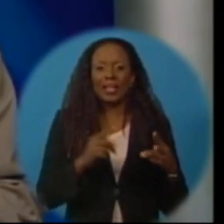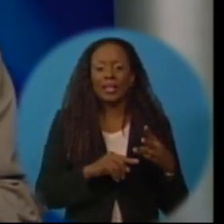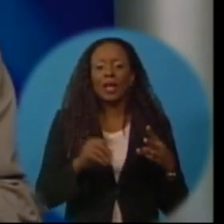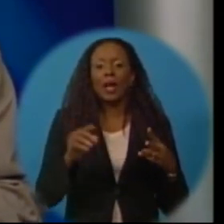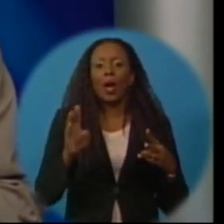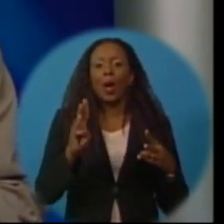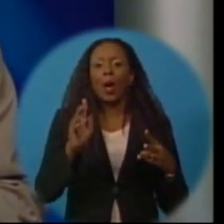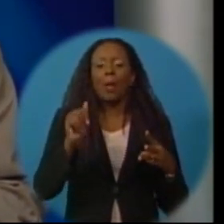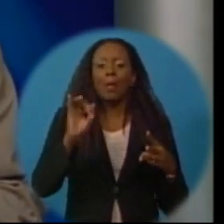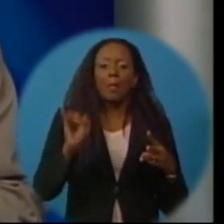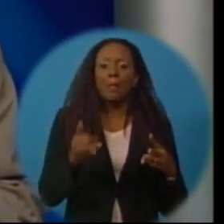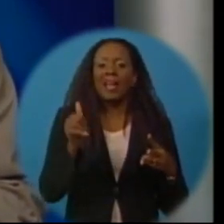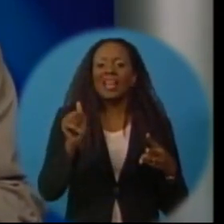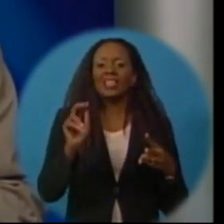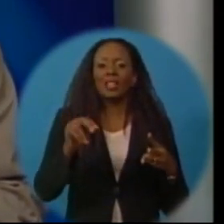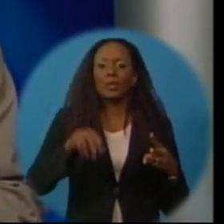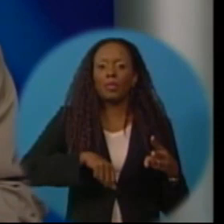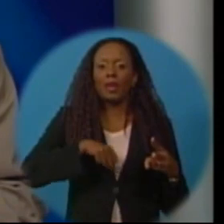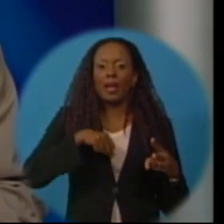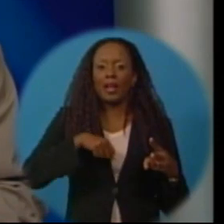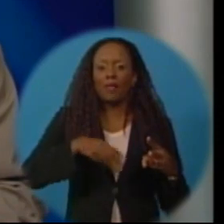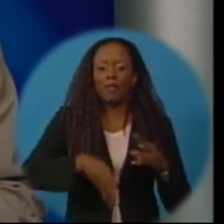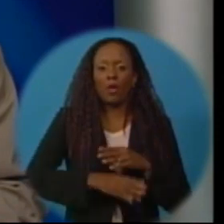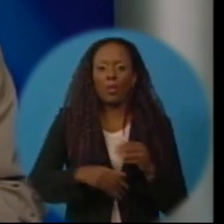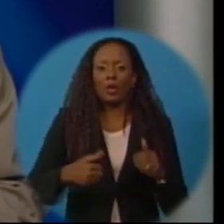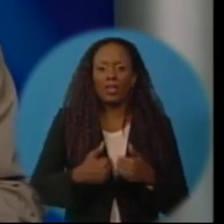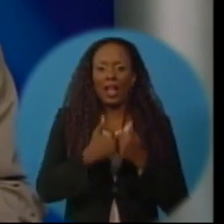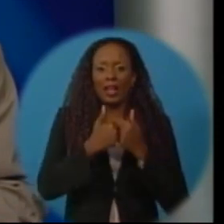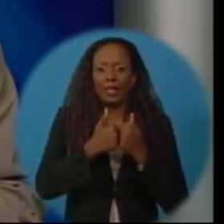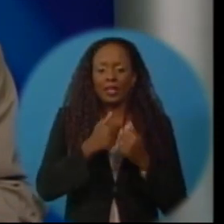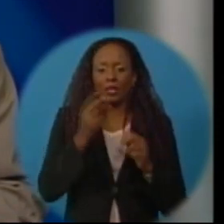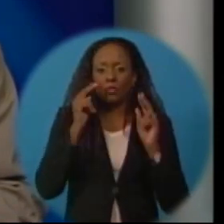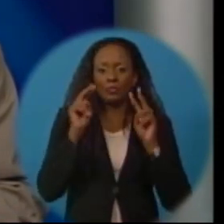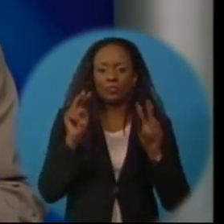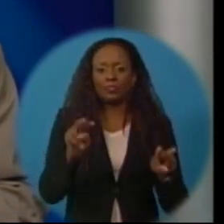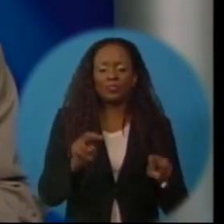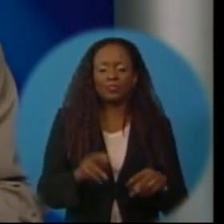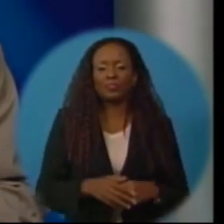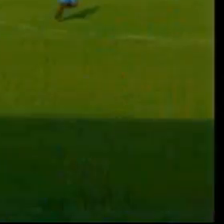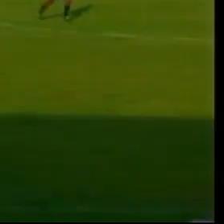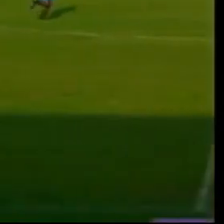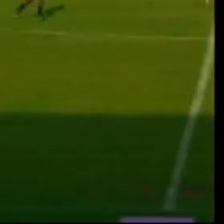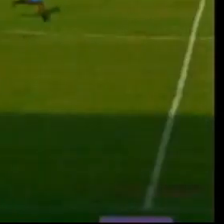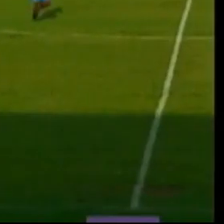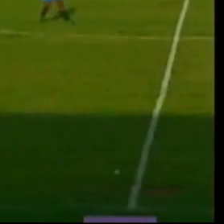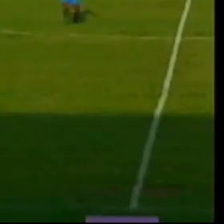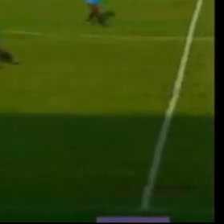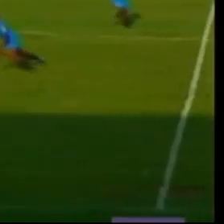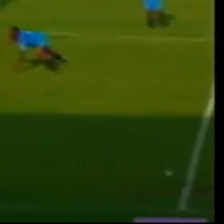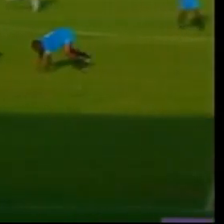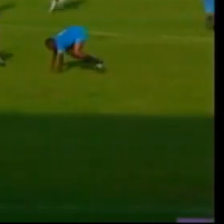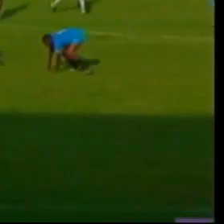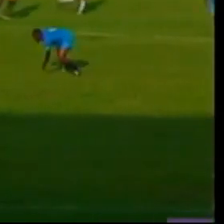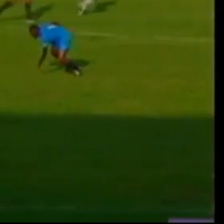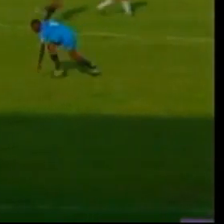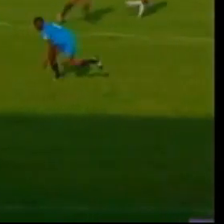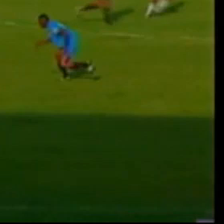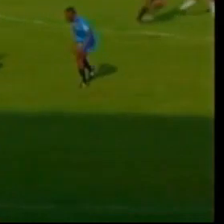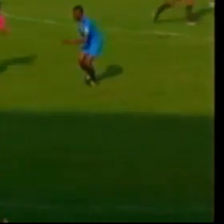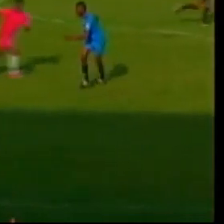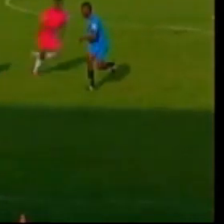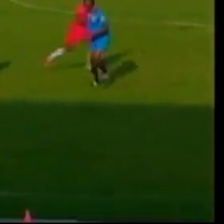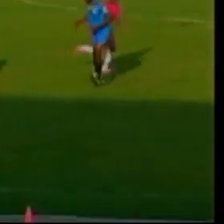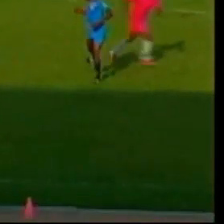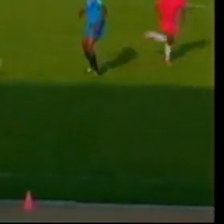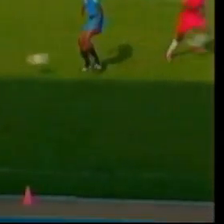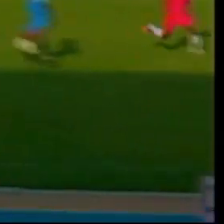Football Challenge triple header at the National Stadium. CBC's Anne-Marie Burke reports. T.S. Strikers and Academics were first to the